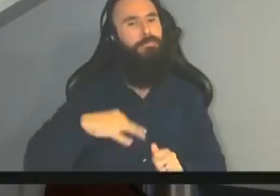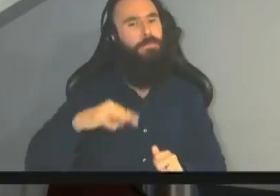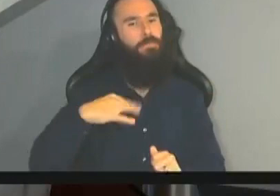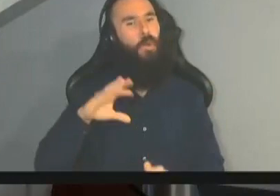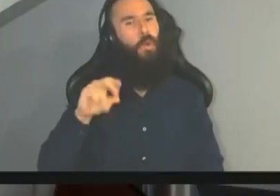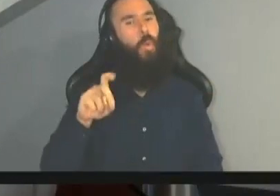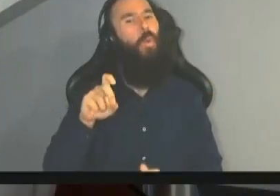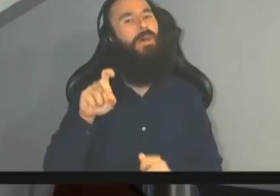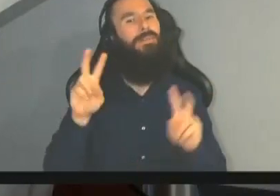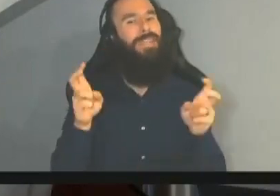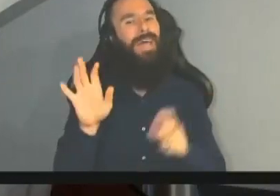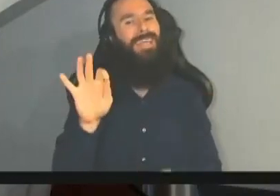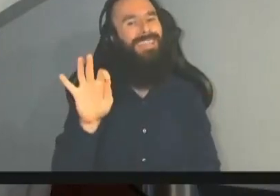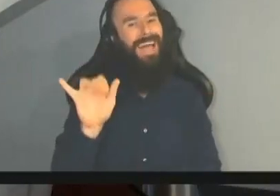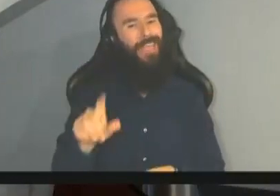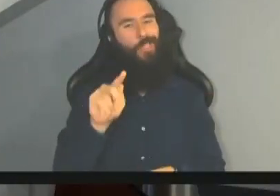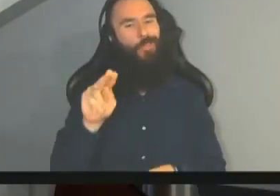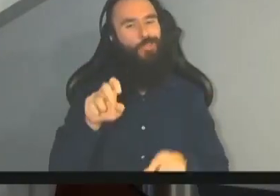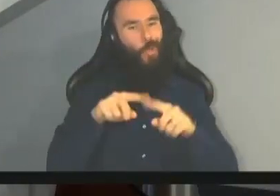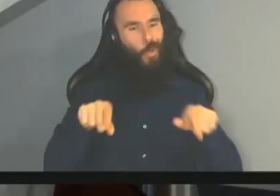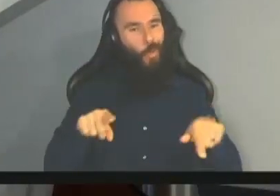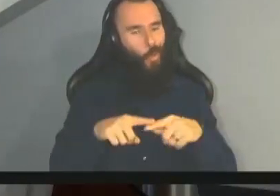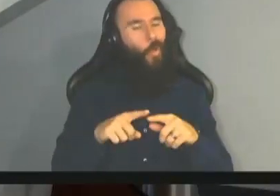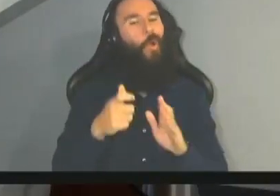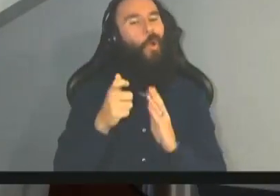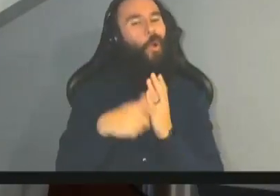Zoning Code, Article 5, Section